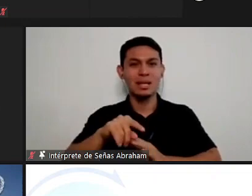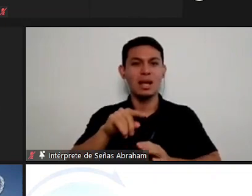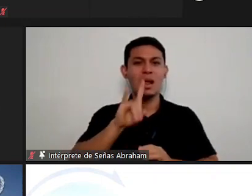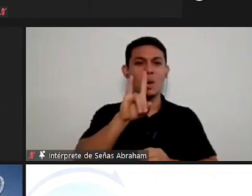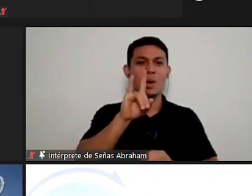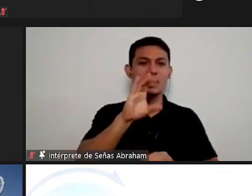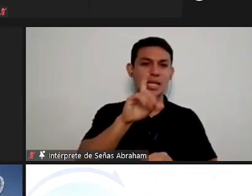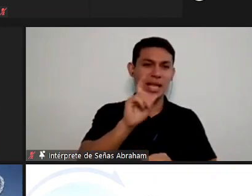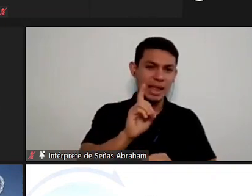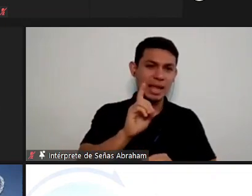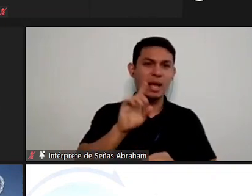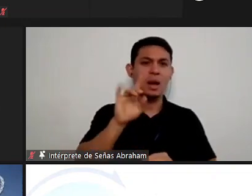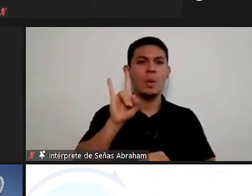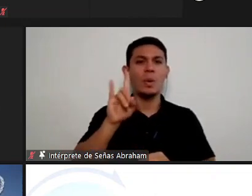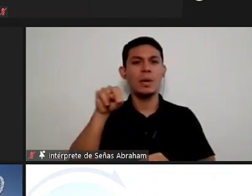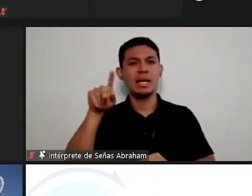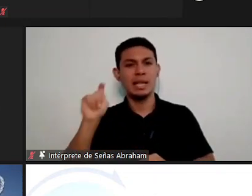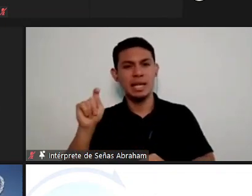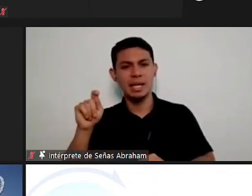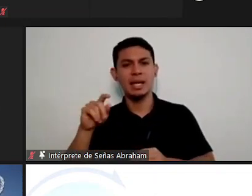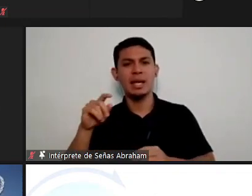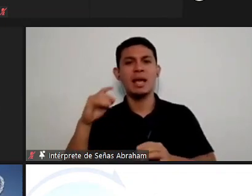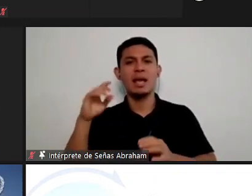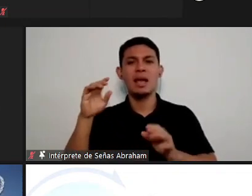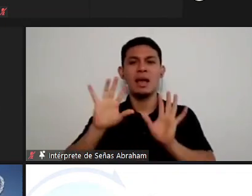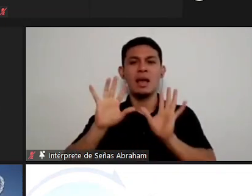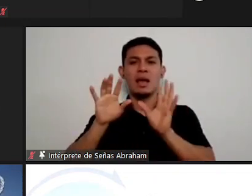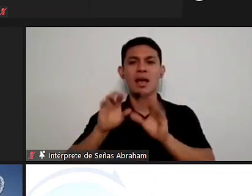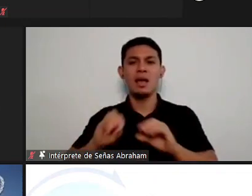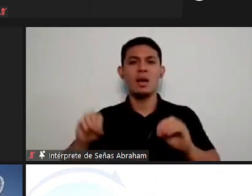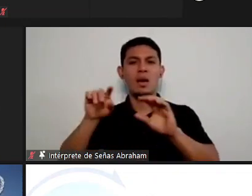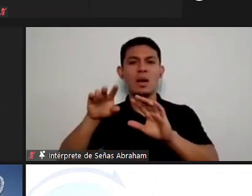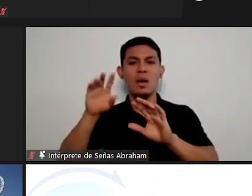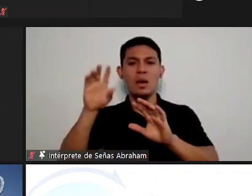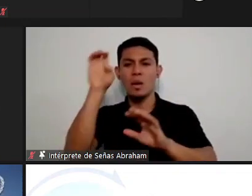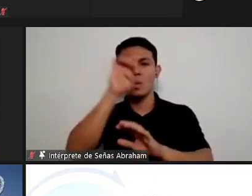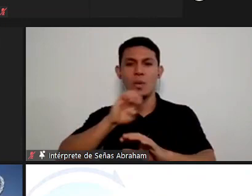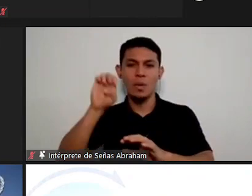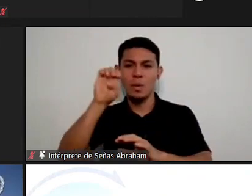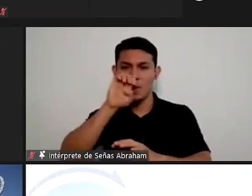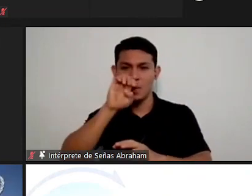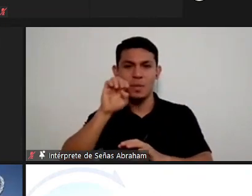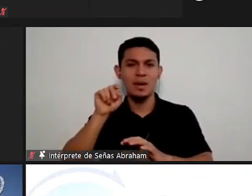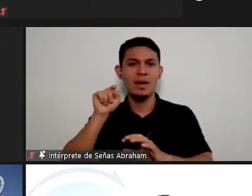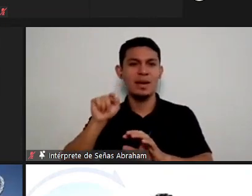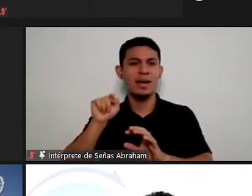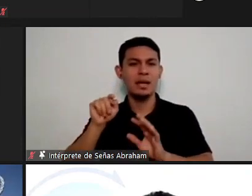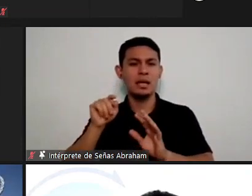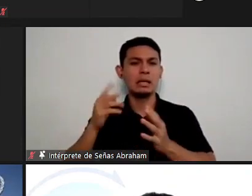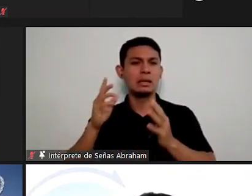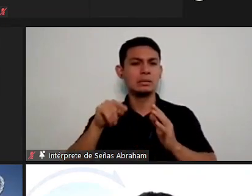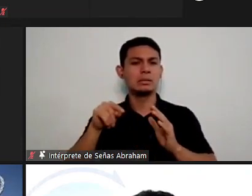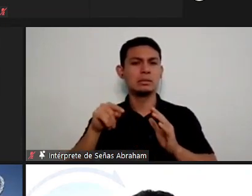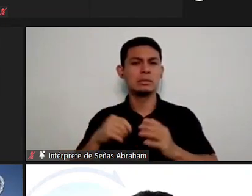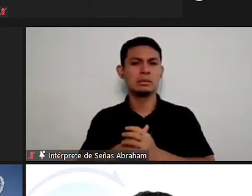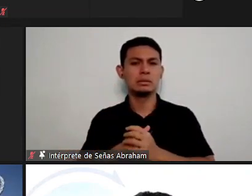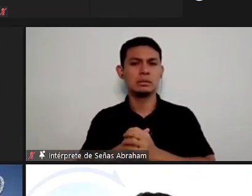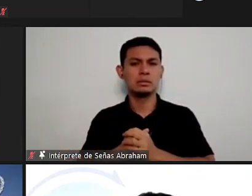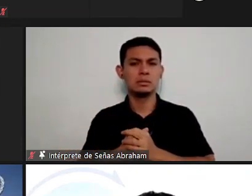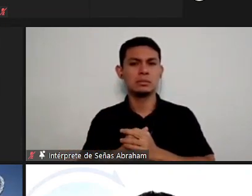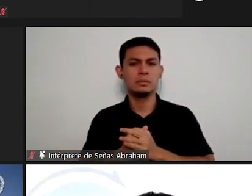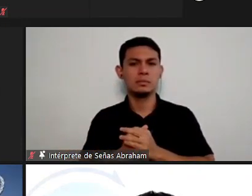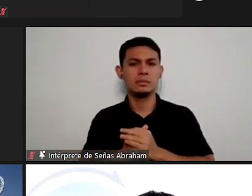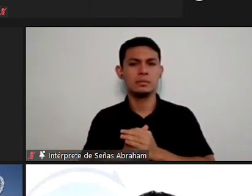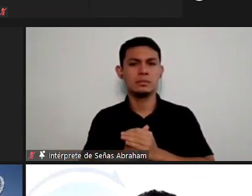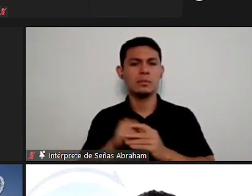oecd the ilo to complete and make this plan more concrete